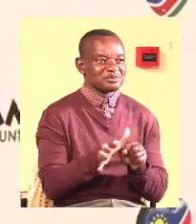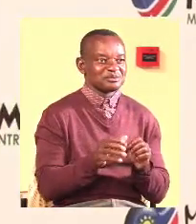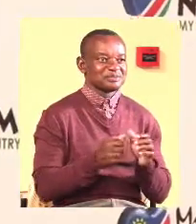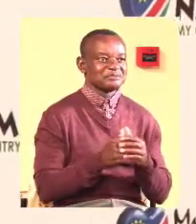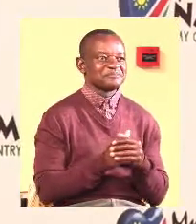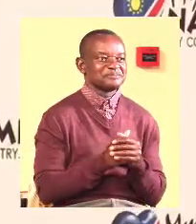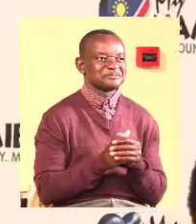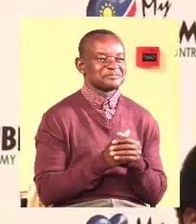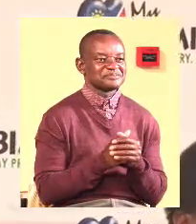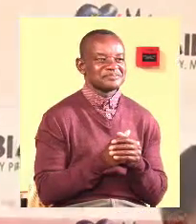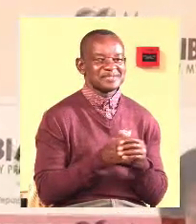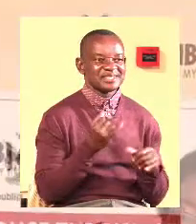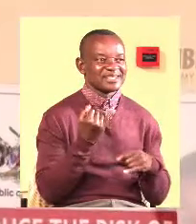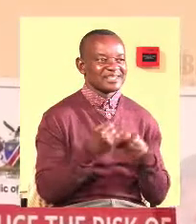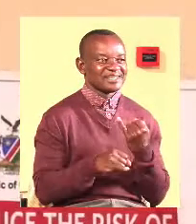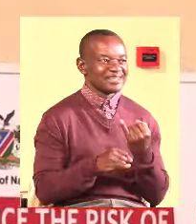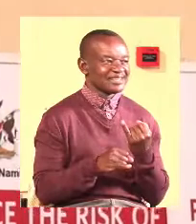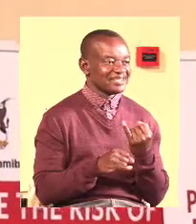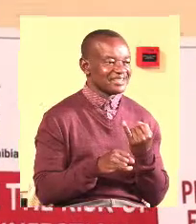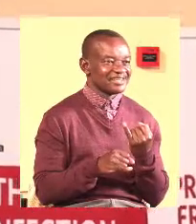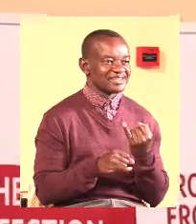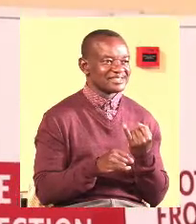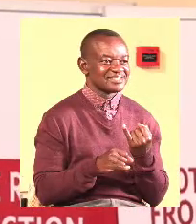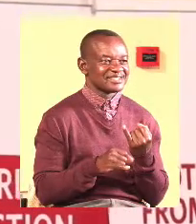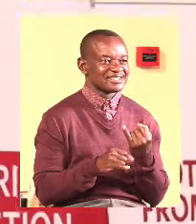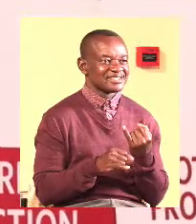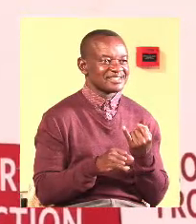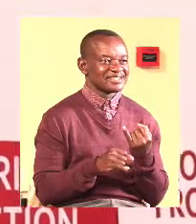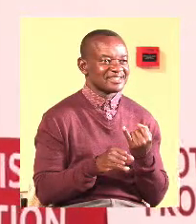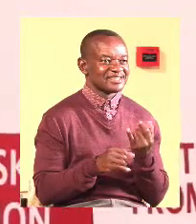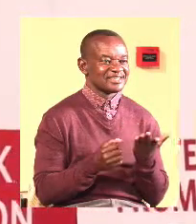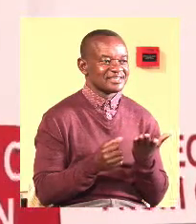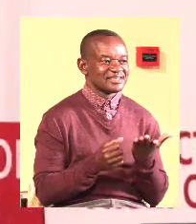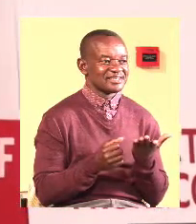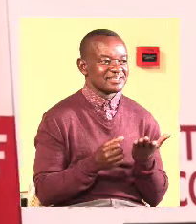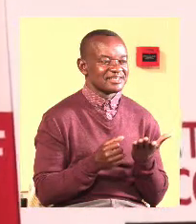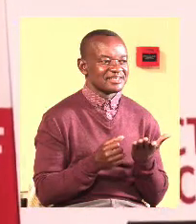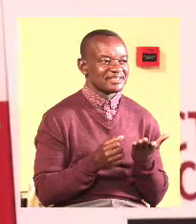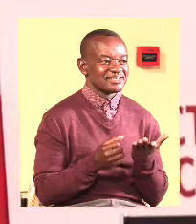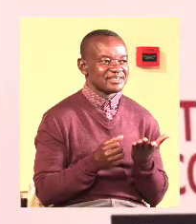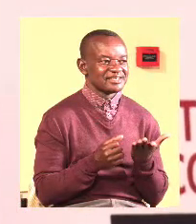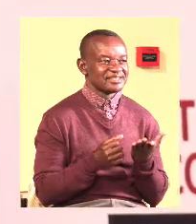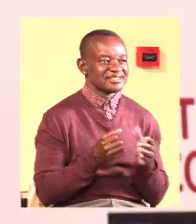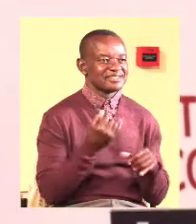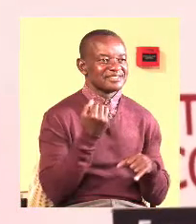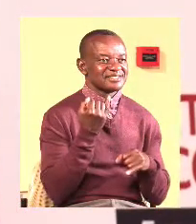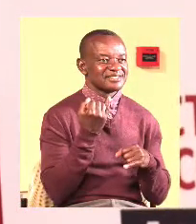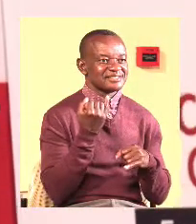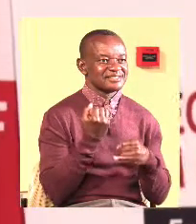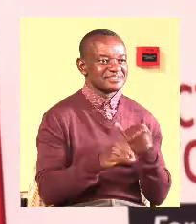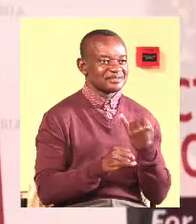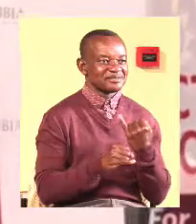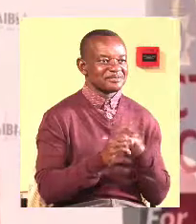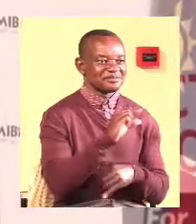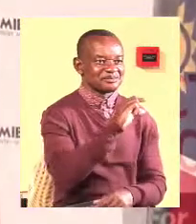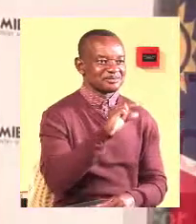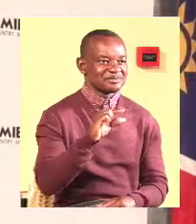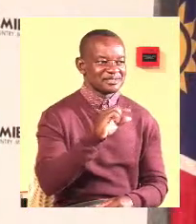Petra and move over to our Deputy Minister. Last words. Yeah, my final words to